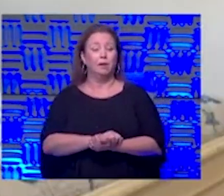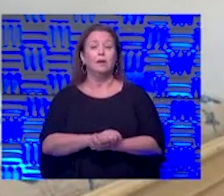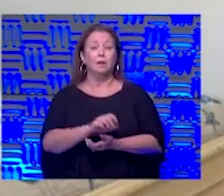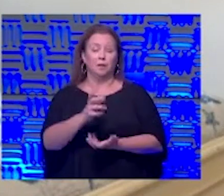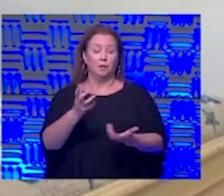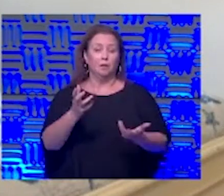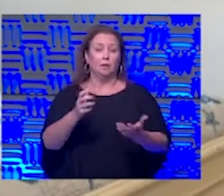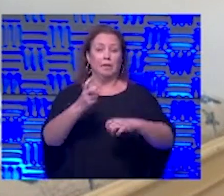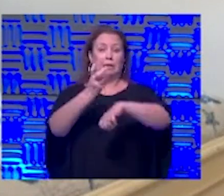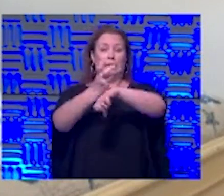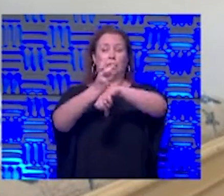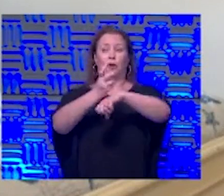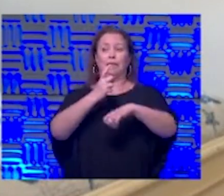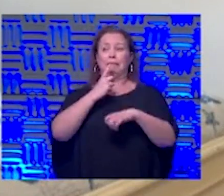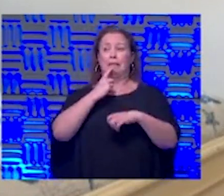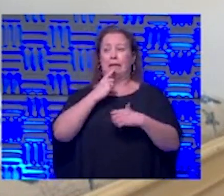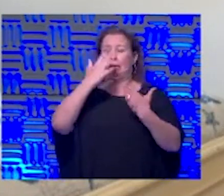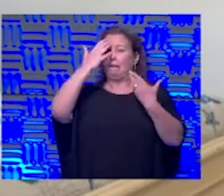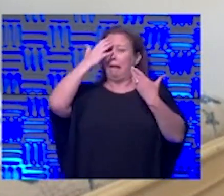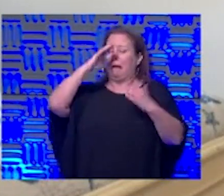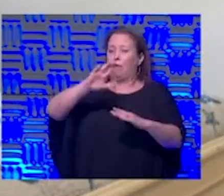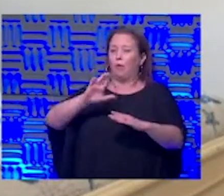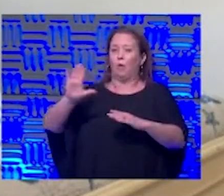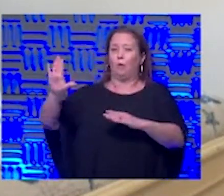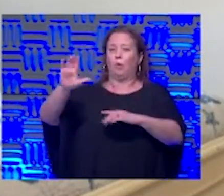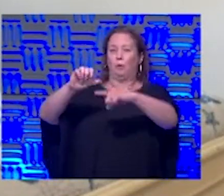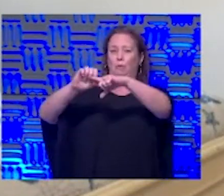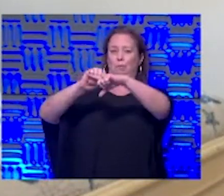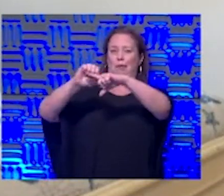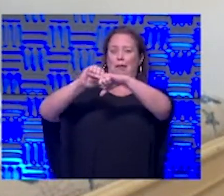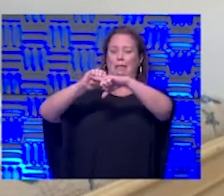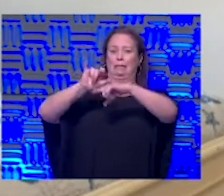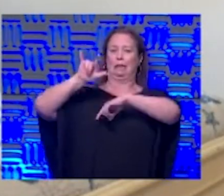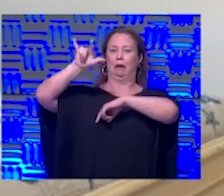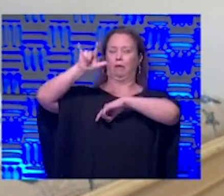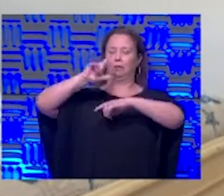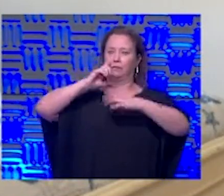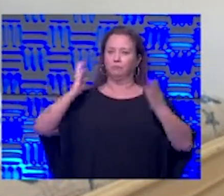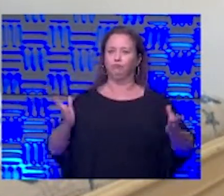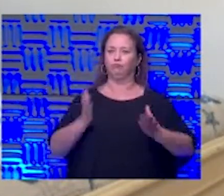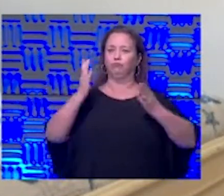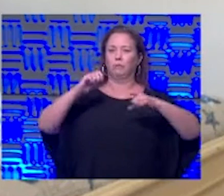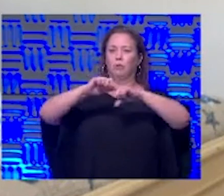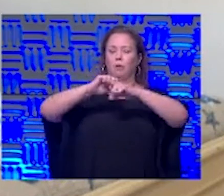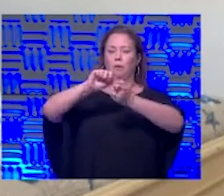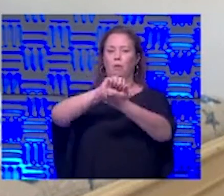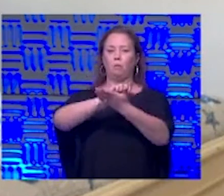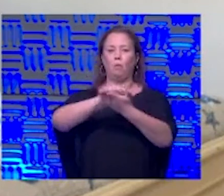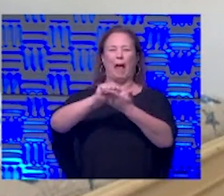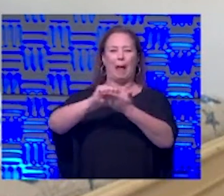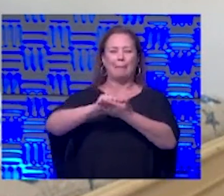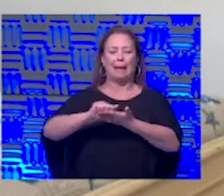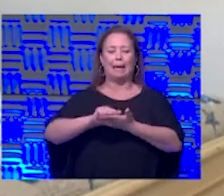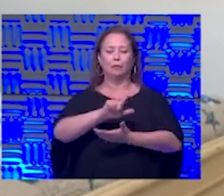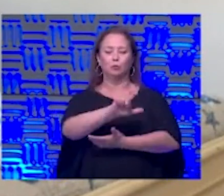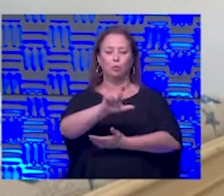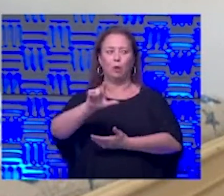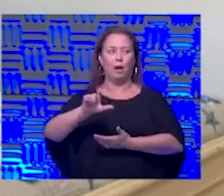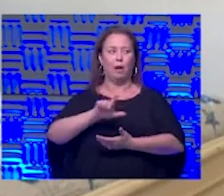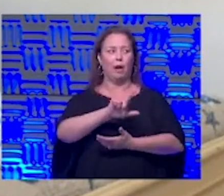Yeah, that's hard to say. I don't know exactly their practices. They certainly promote a lot of practice, such as wiping down or spraying